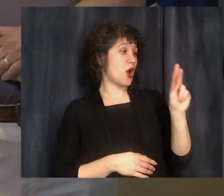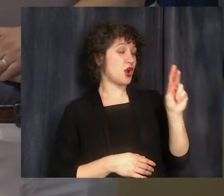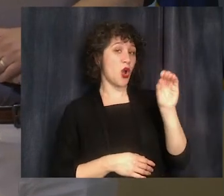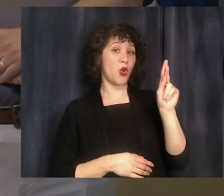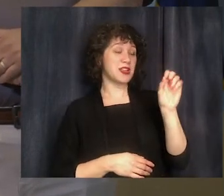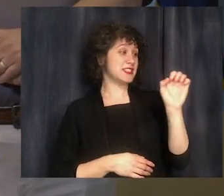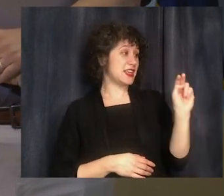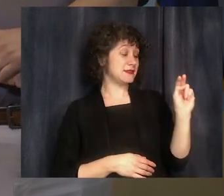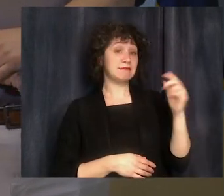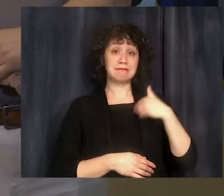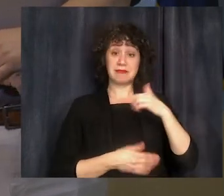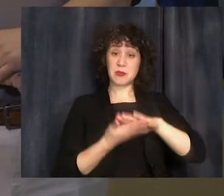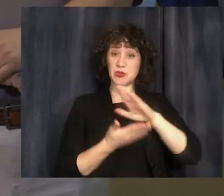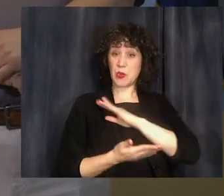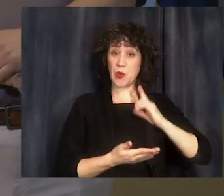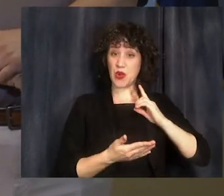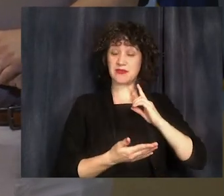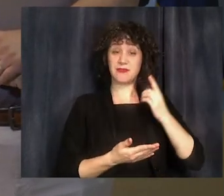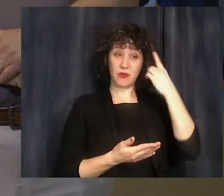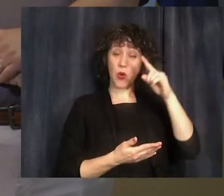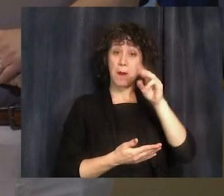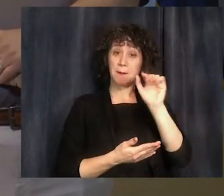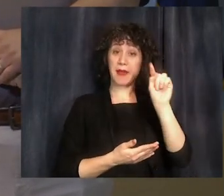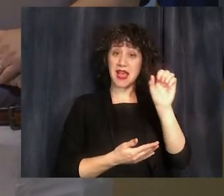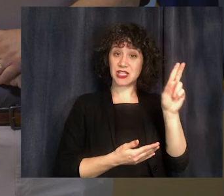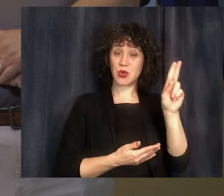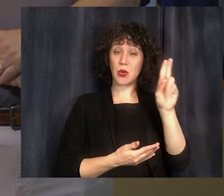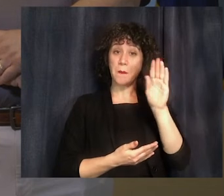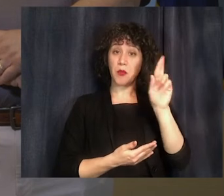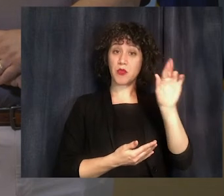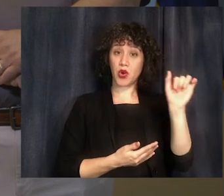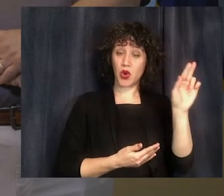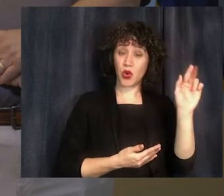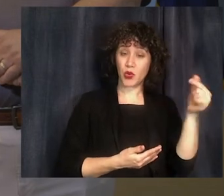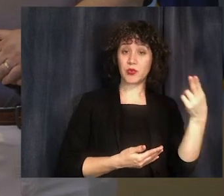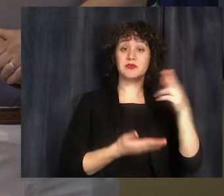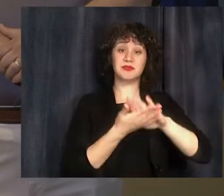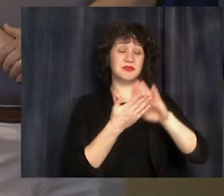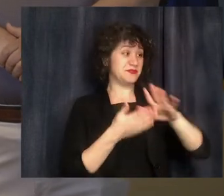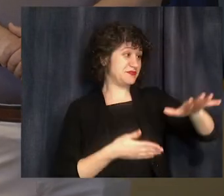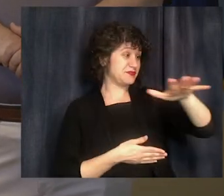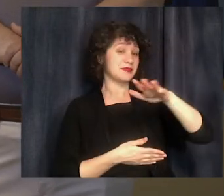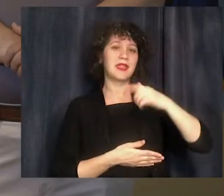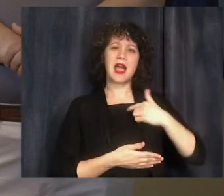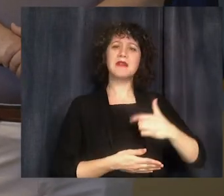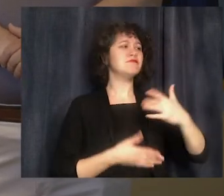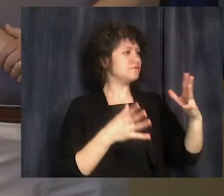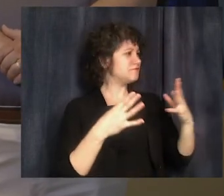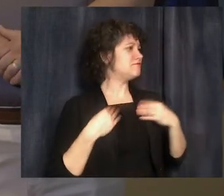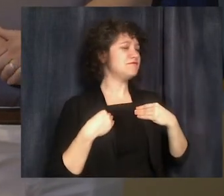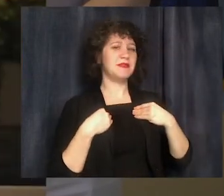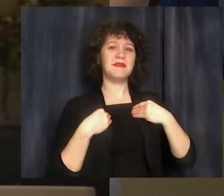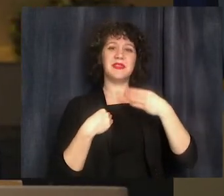school board member of the Matanuska-Susitna Borough School District, I hereby proudly accept the Matsu Career and Technical High School Class of